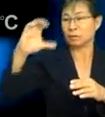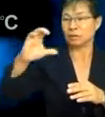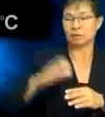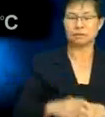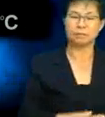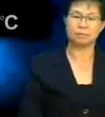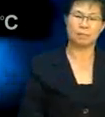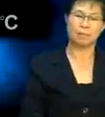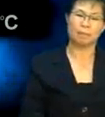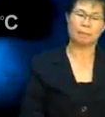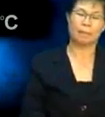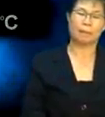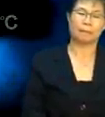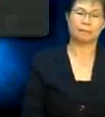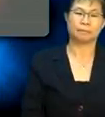Celsius.